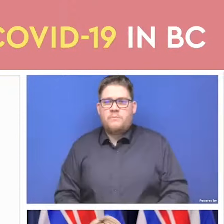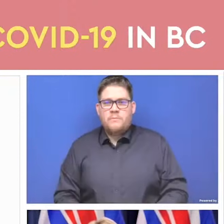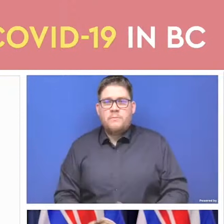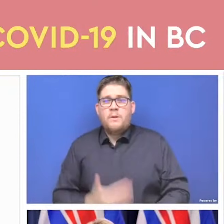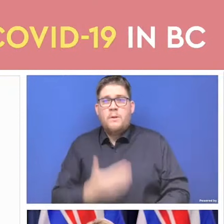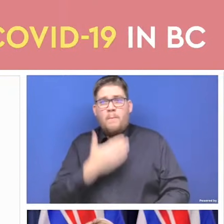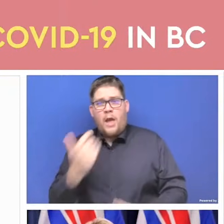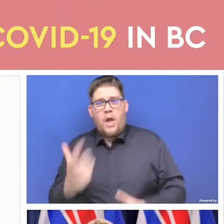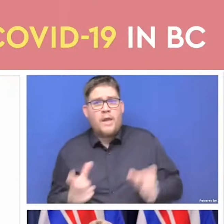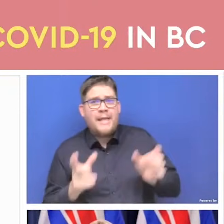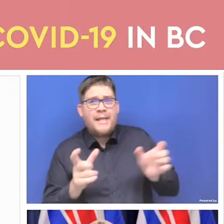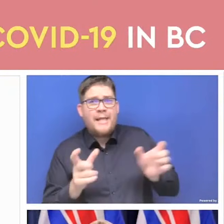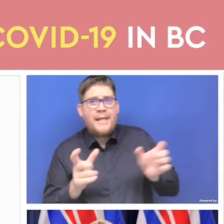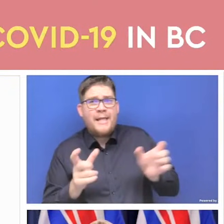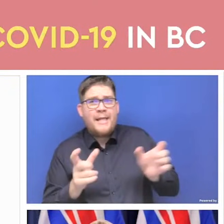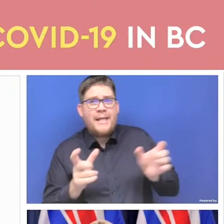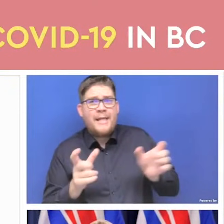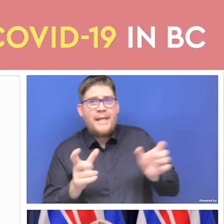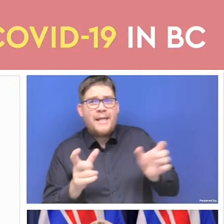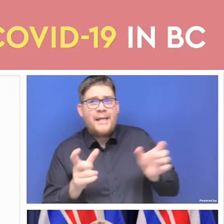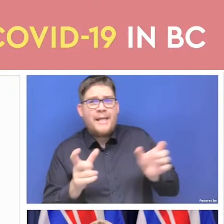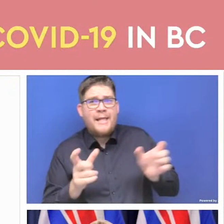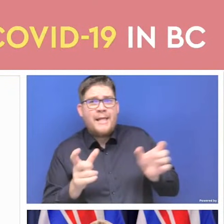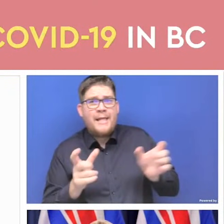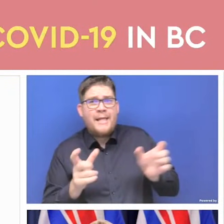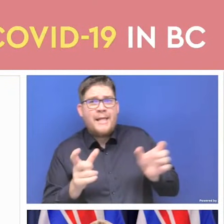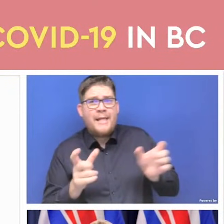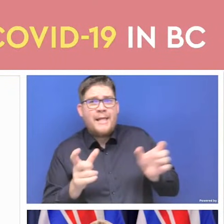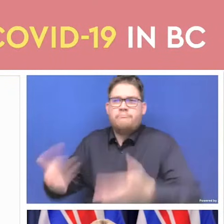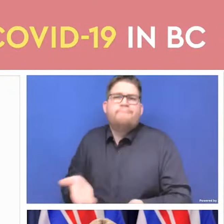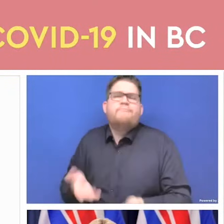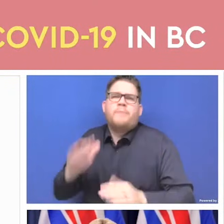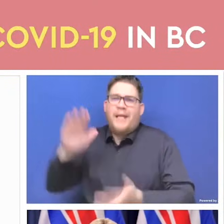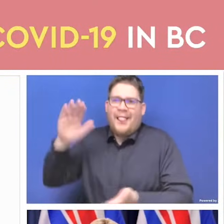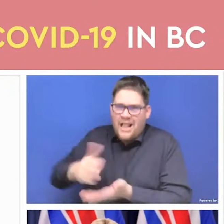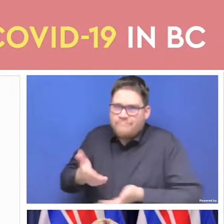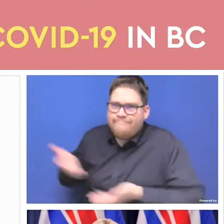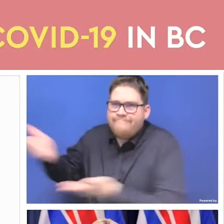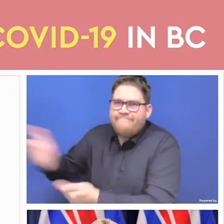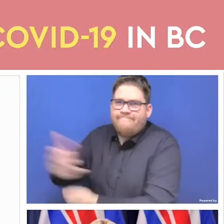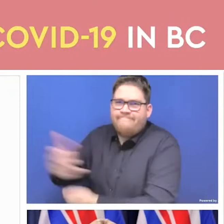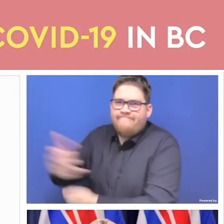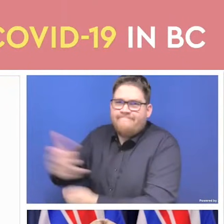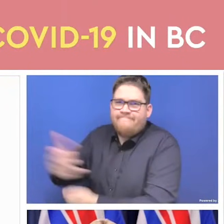to reduce the hospitalization rates that we're seeing right now.